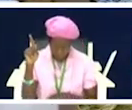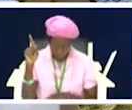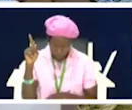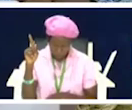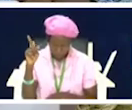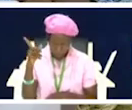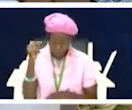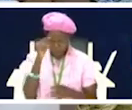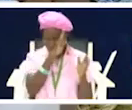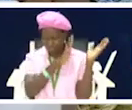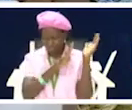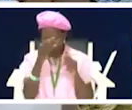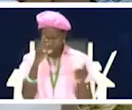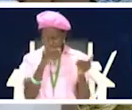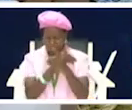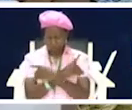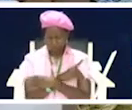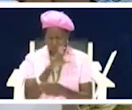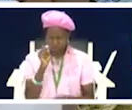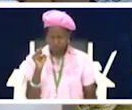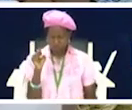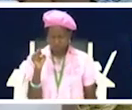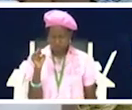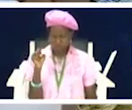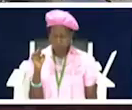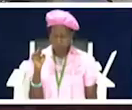The Ancient of Days,